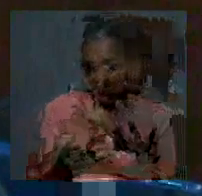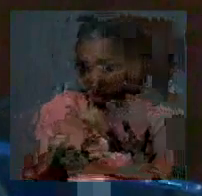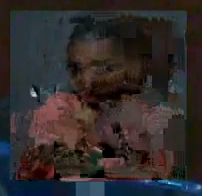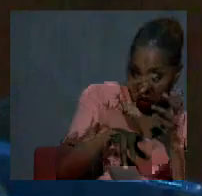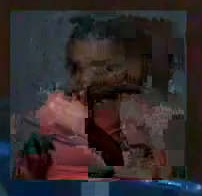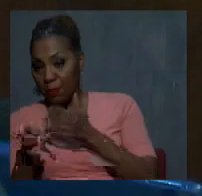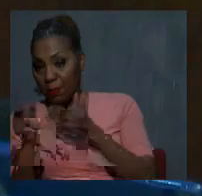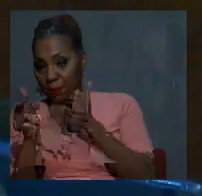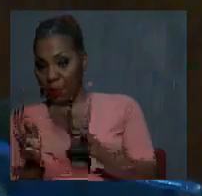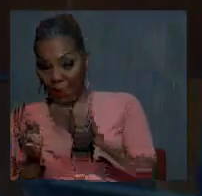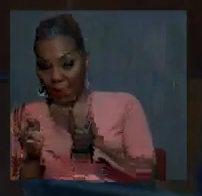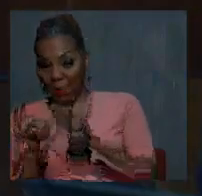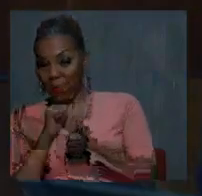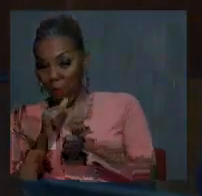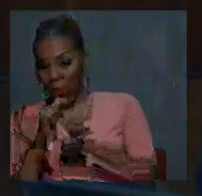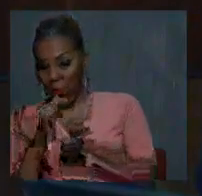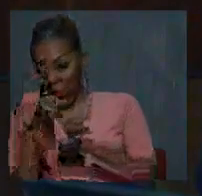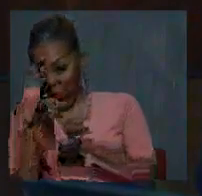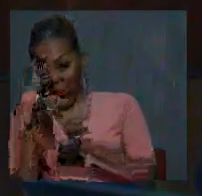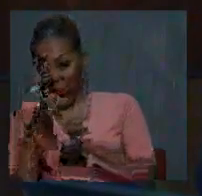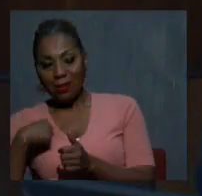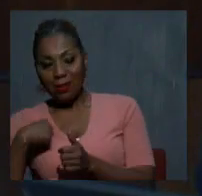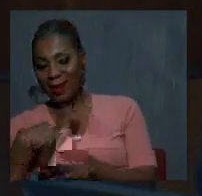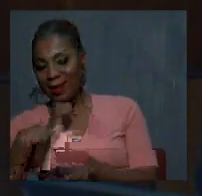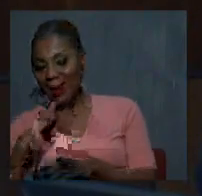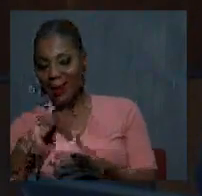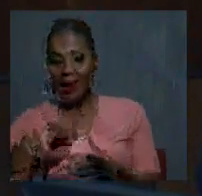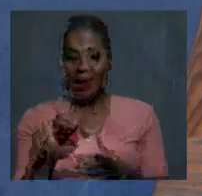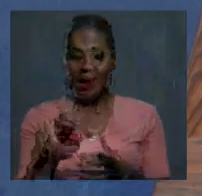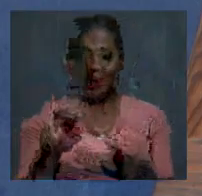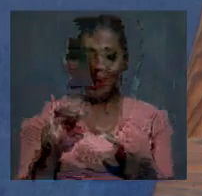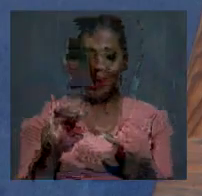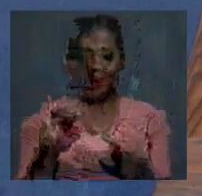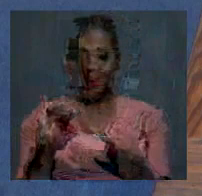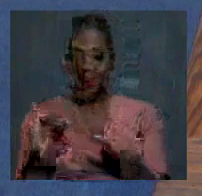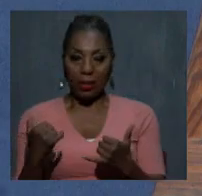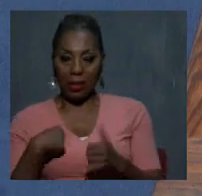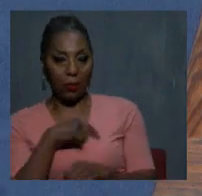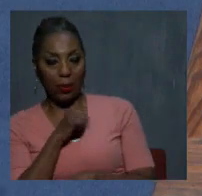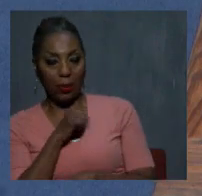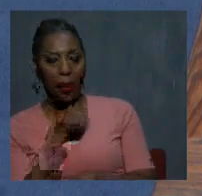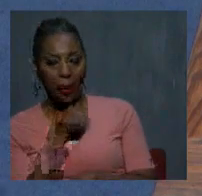May be able to handle that. I don't At this time,